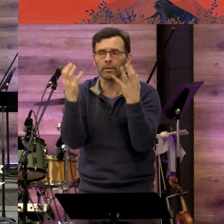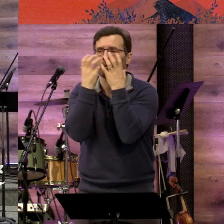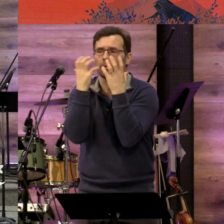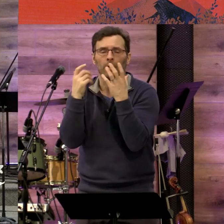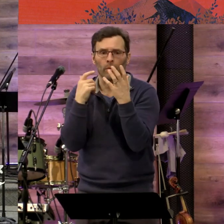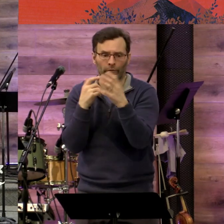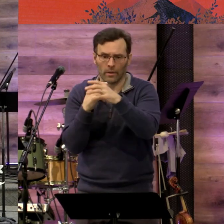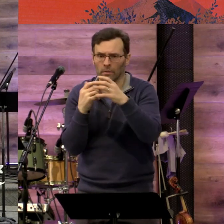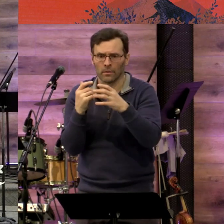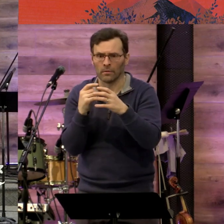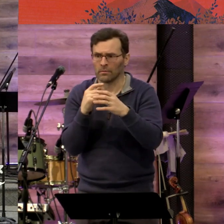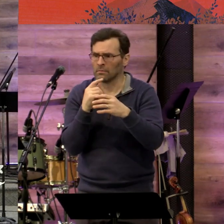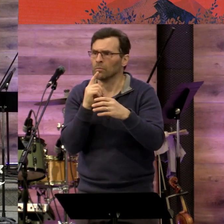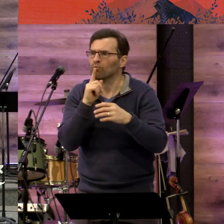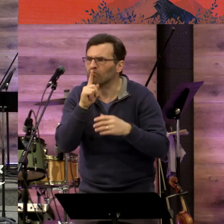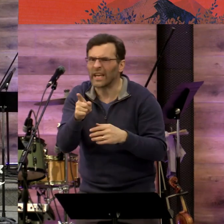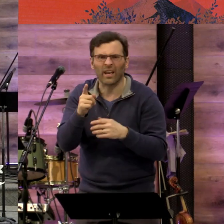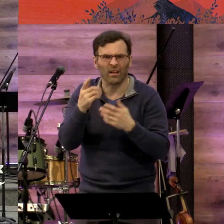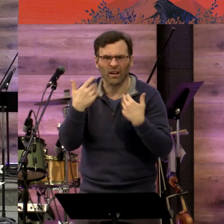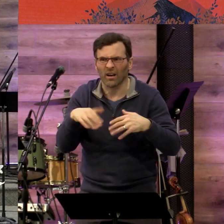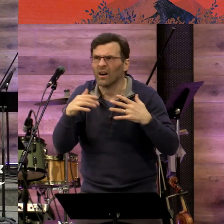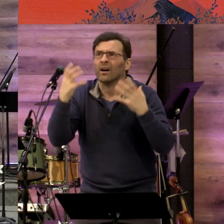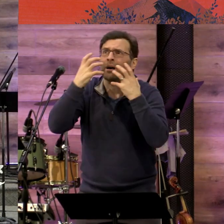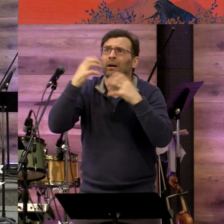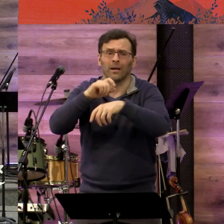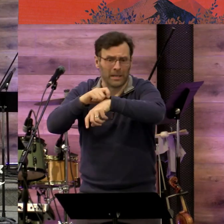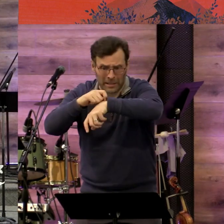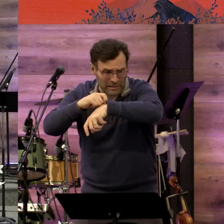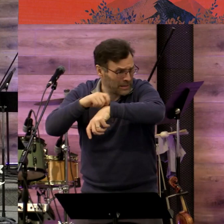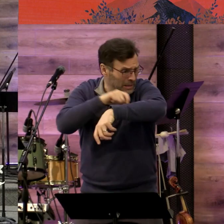pinch ourselves to see if it is indeed real.